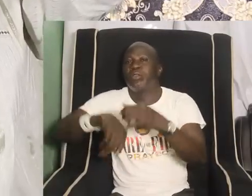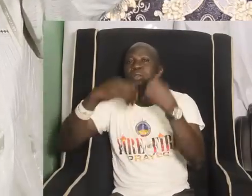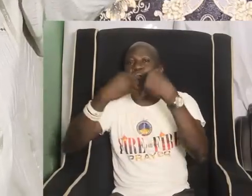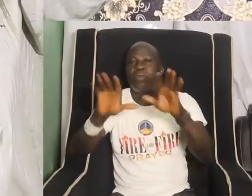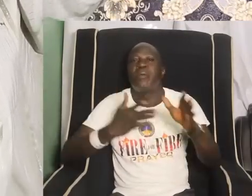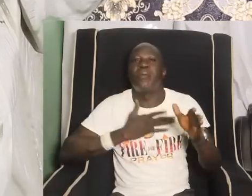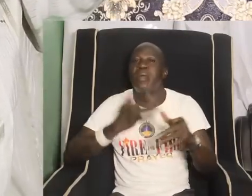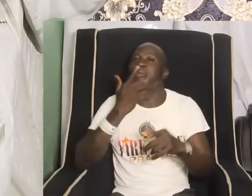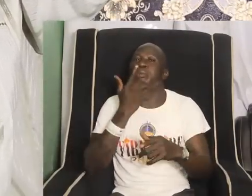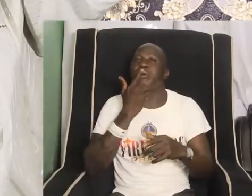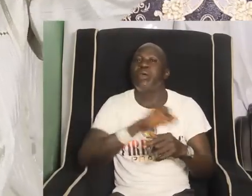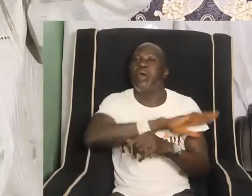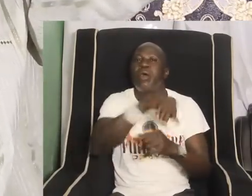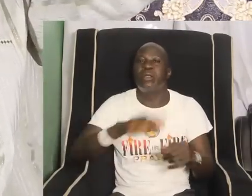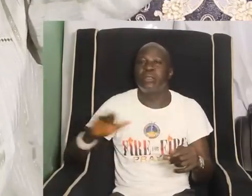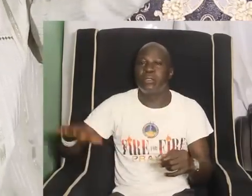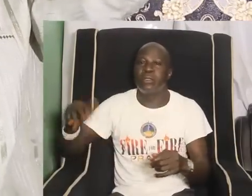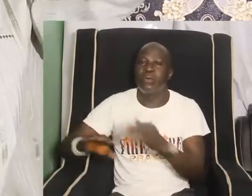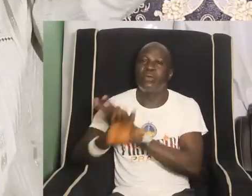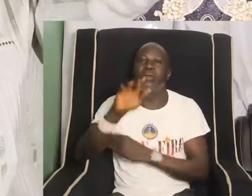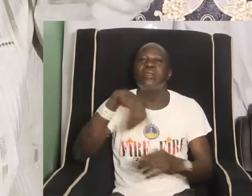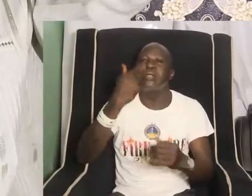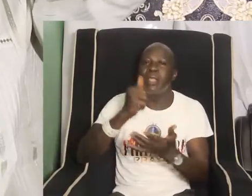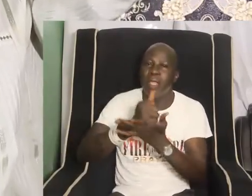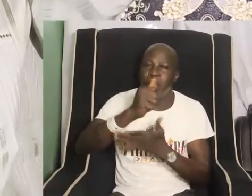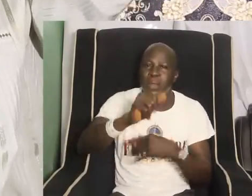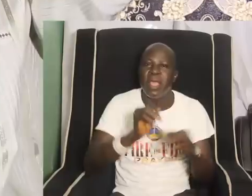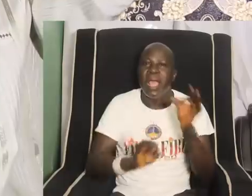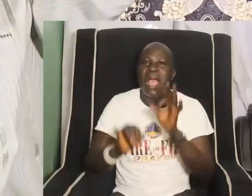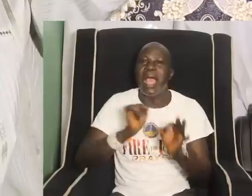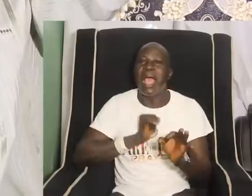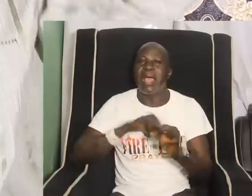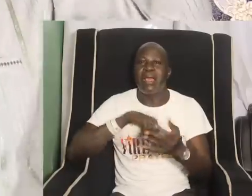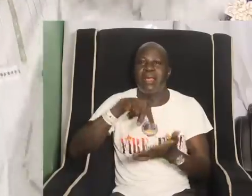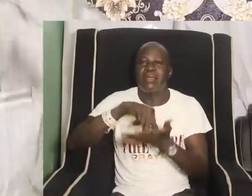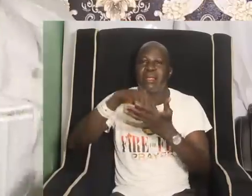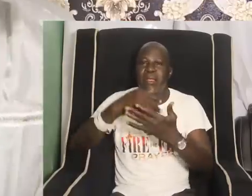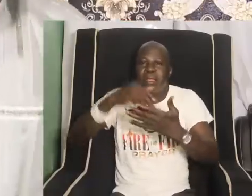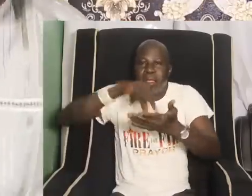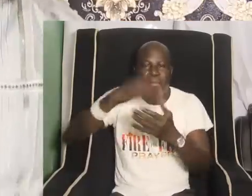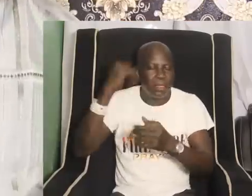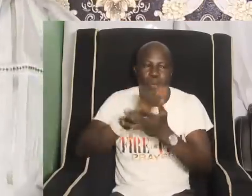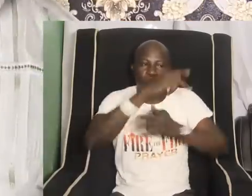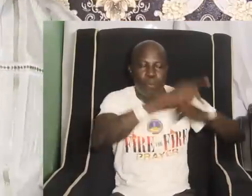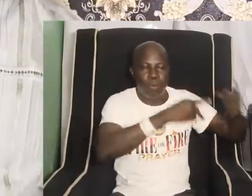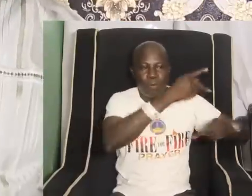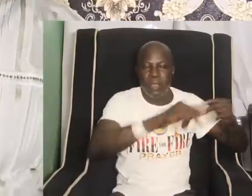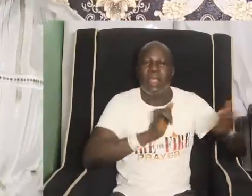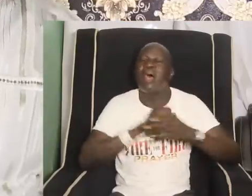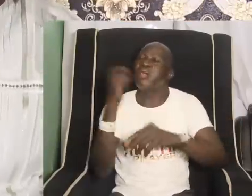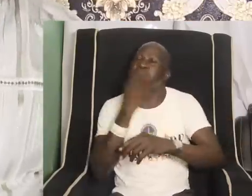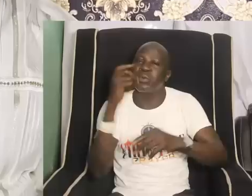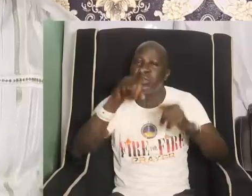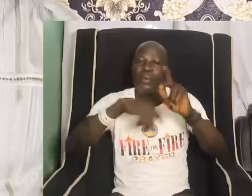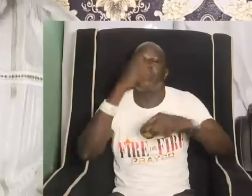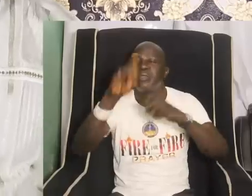from my mouth. And your mother is Samuel. Son of God, say amen. My brother, that be what be. I stand as a prophet. But so I so tell